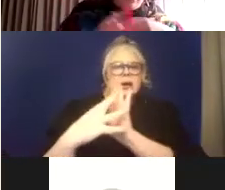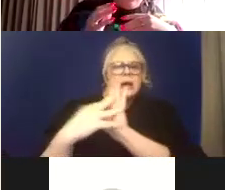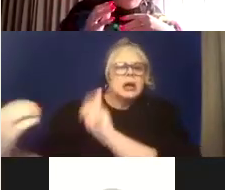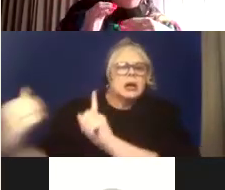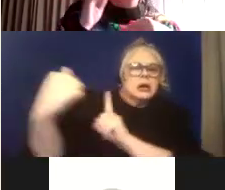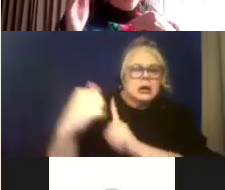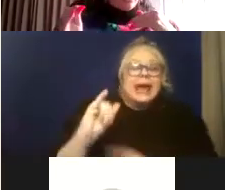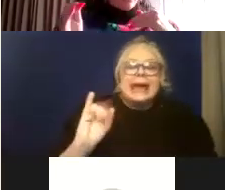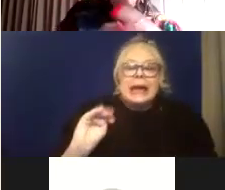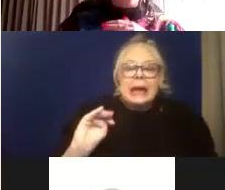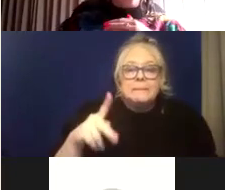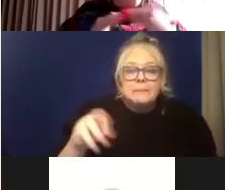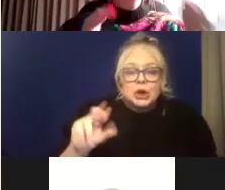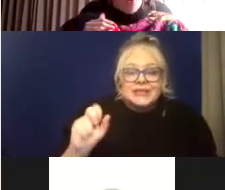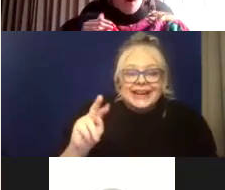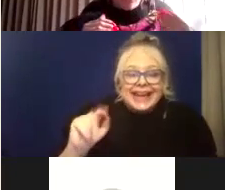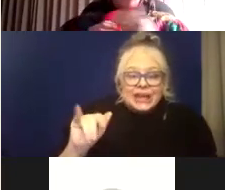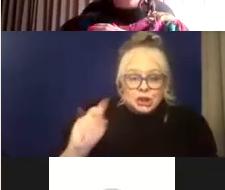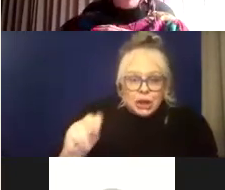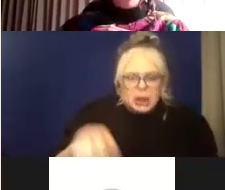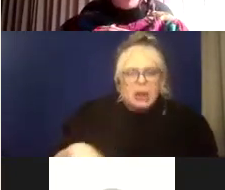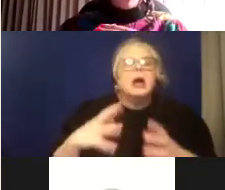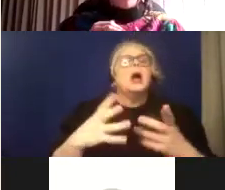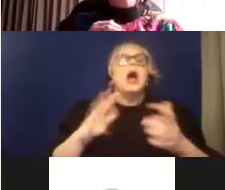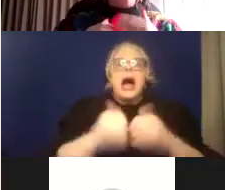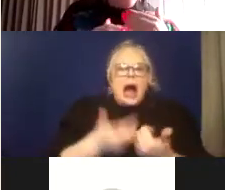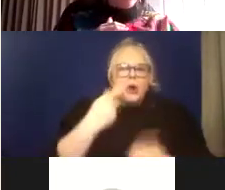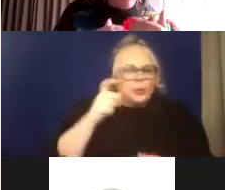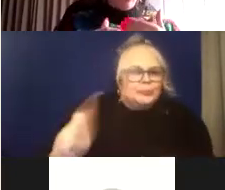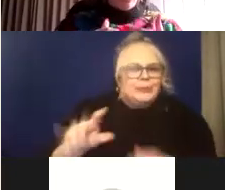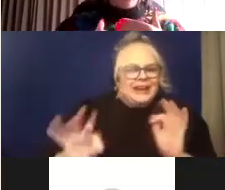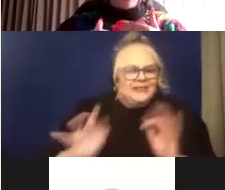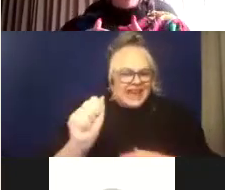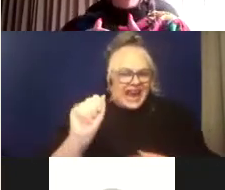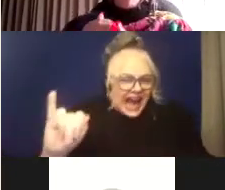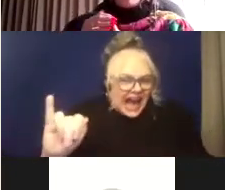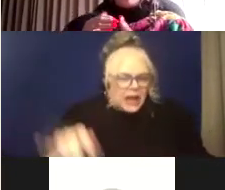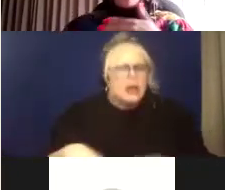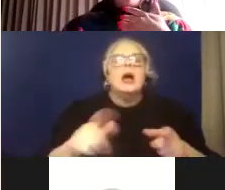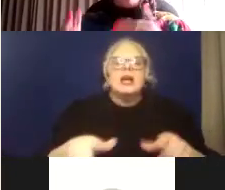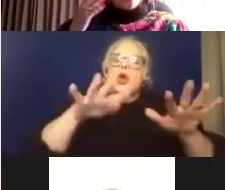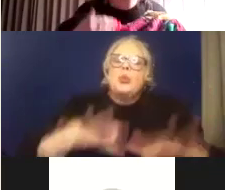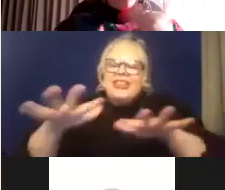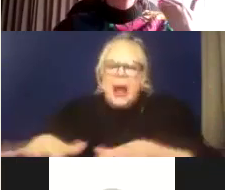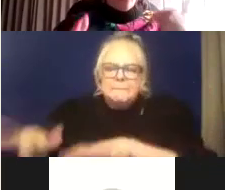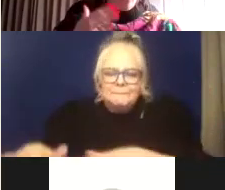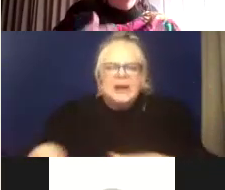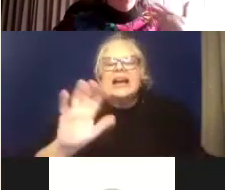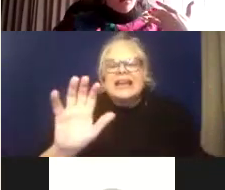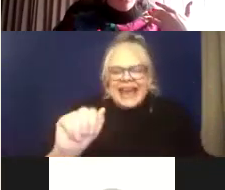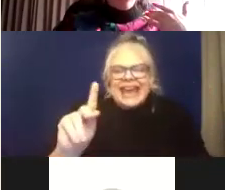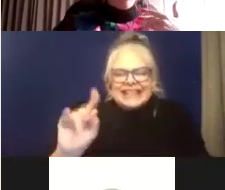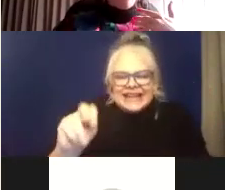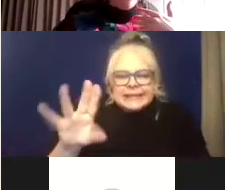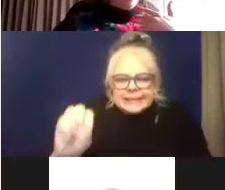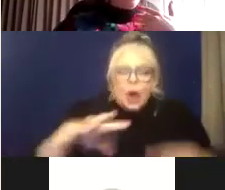that is about their cadence and where they pause, it feeling a little unnatural. So slowing down when you get a